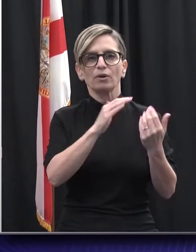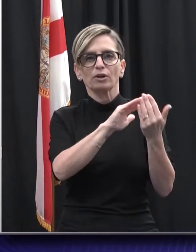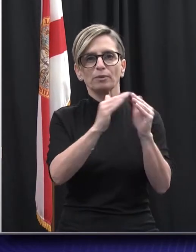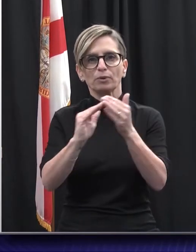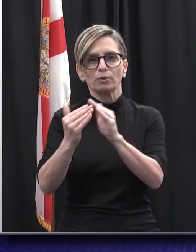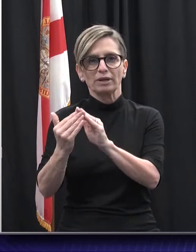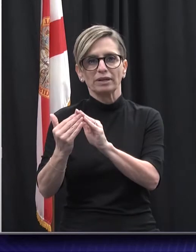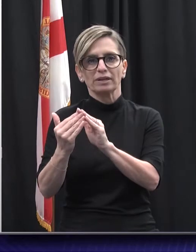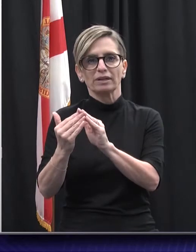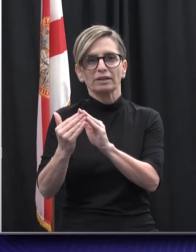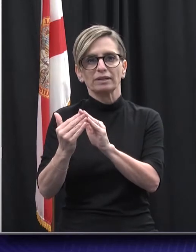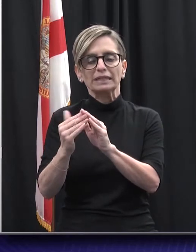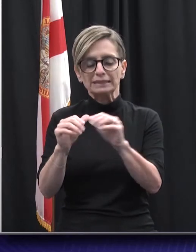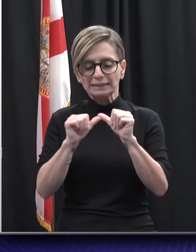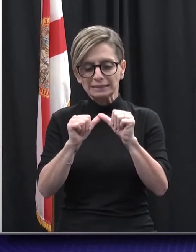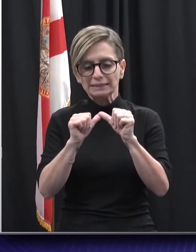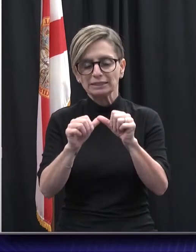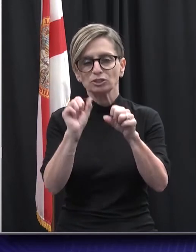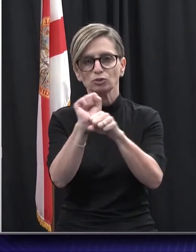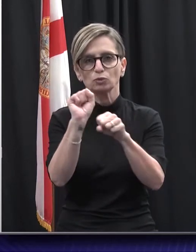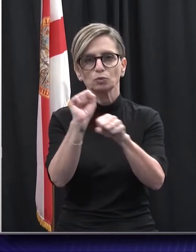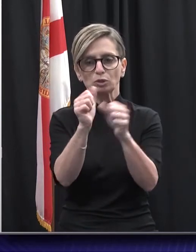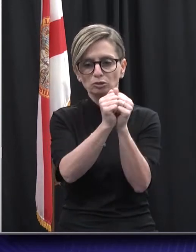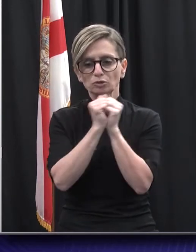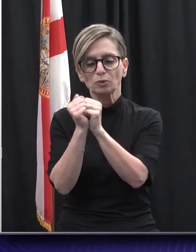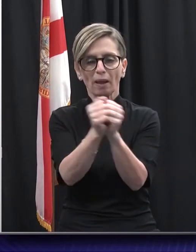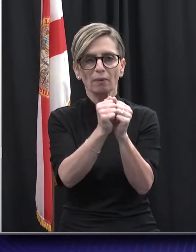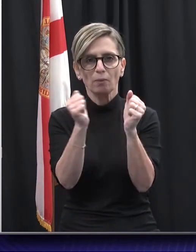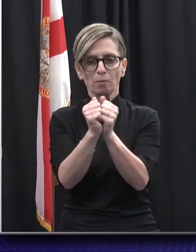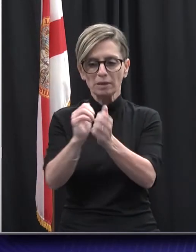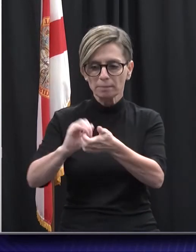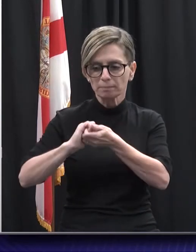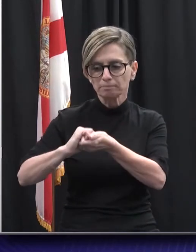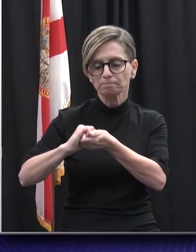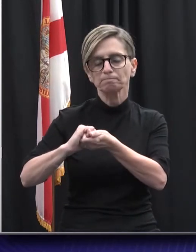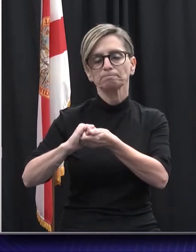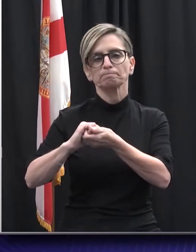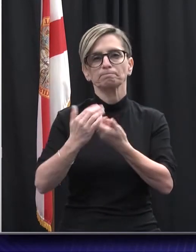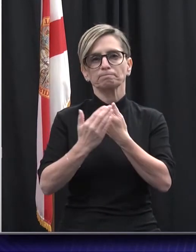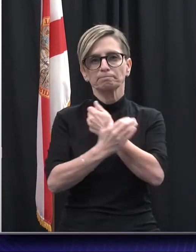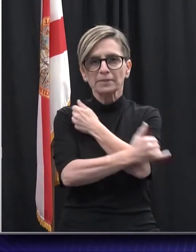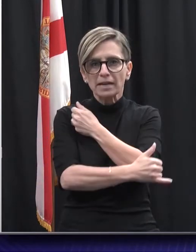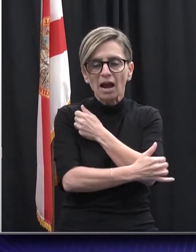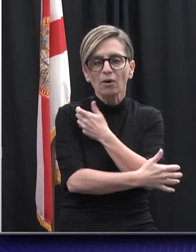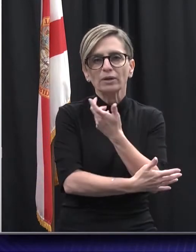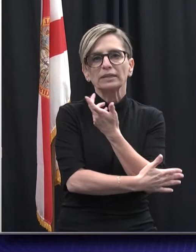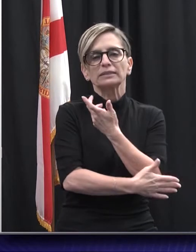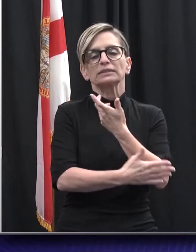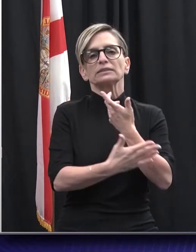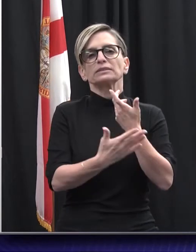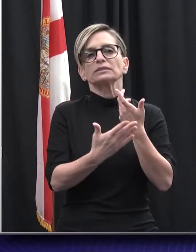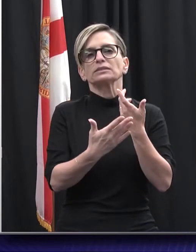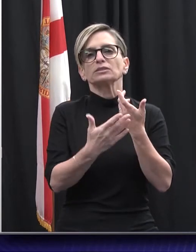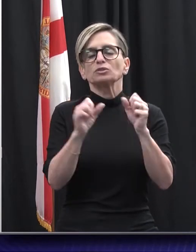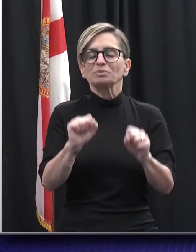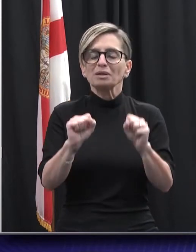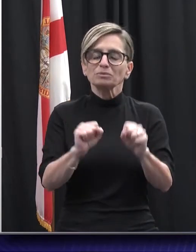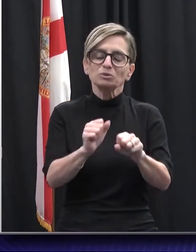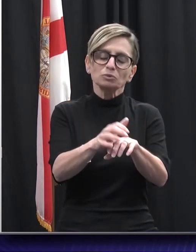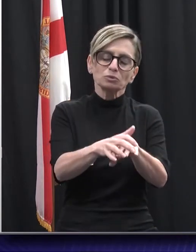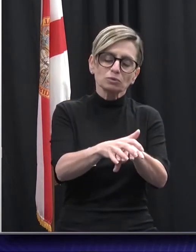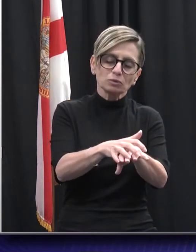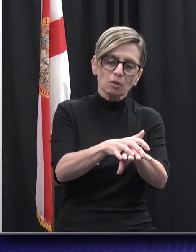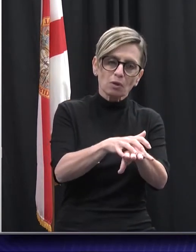we continue to work with our partners like the county and the City of Port St. Lucie and our fellow counties to slow the spread